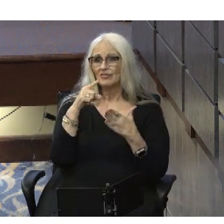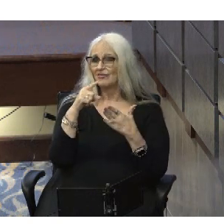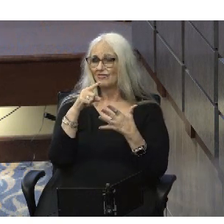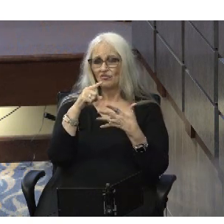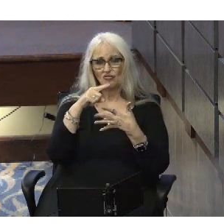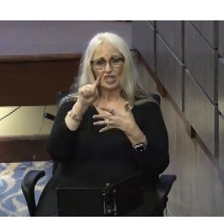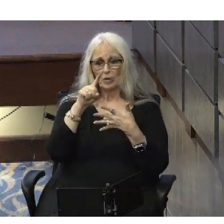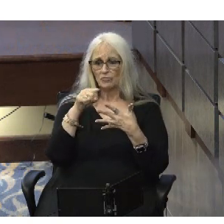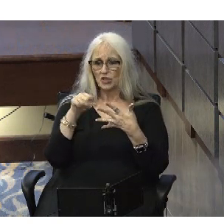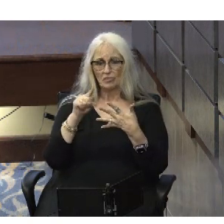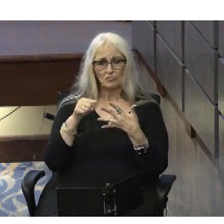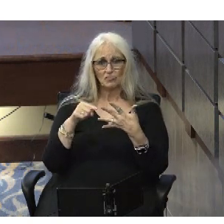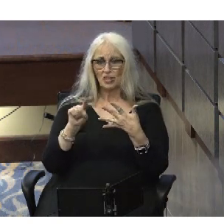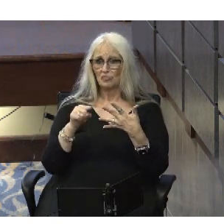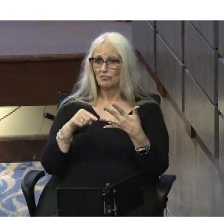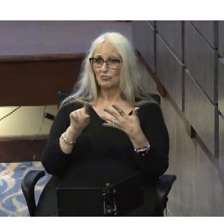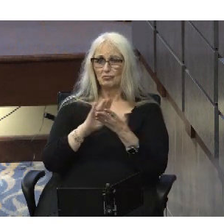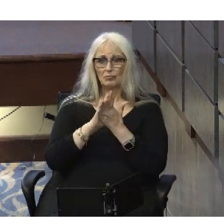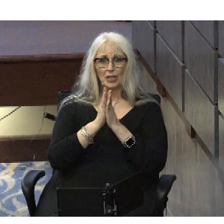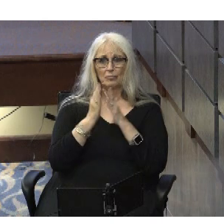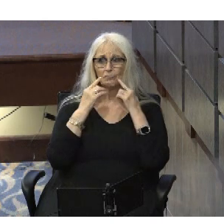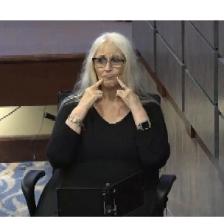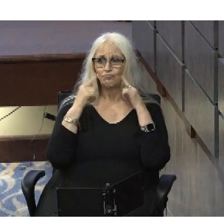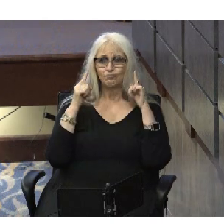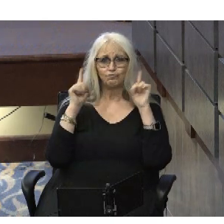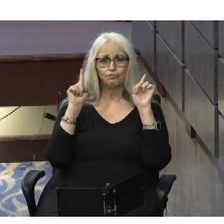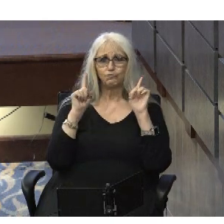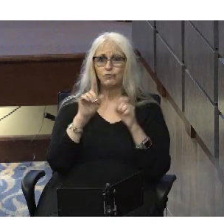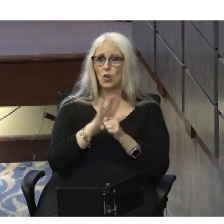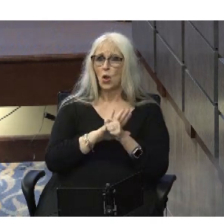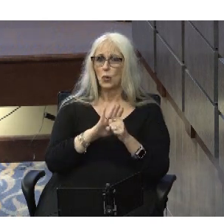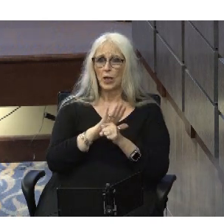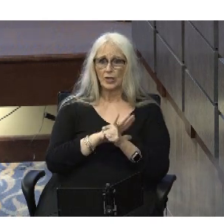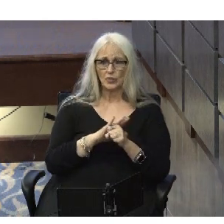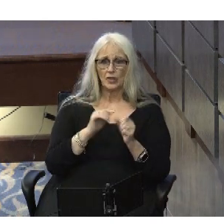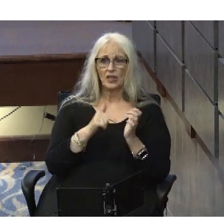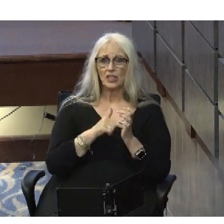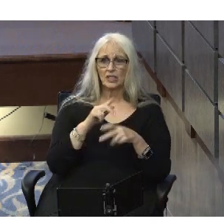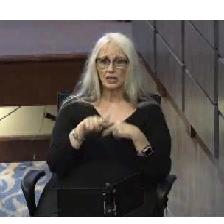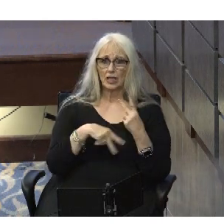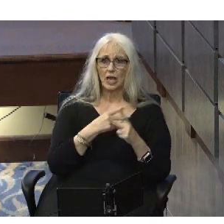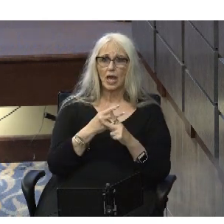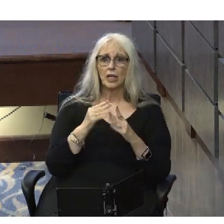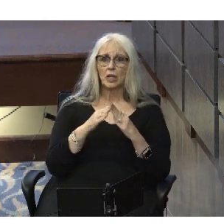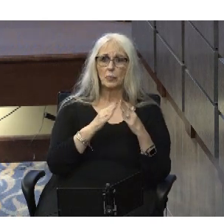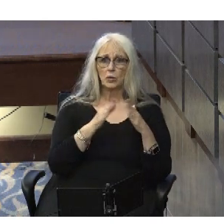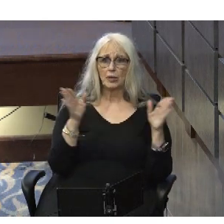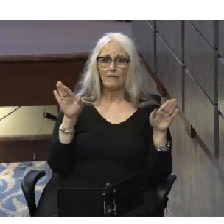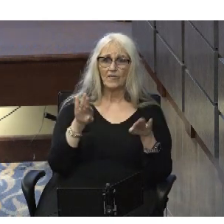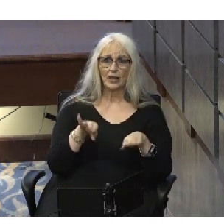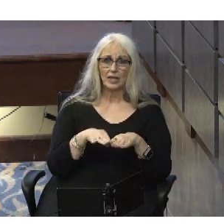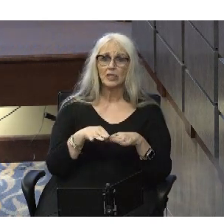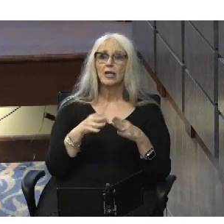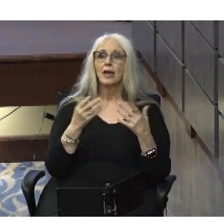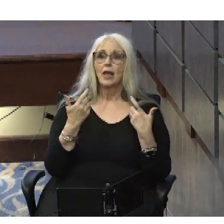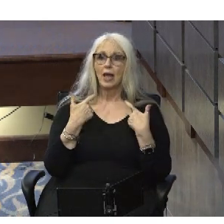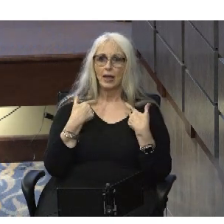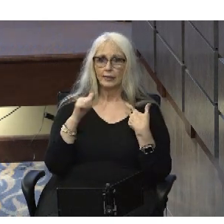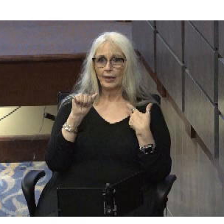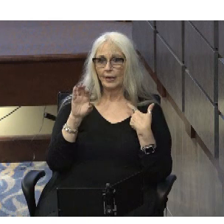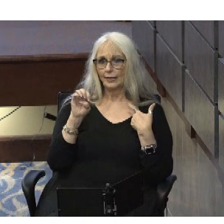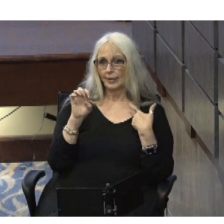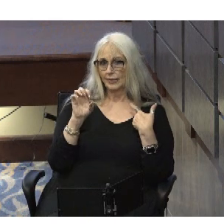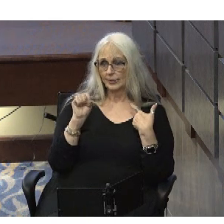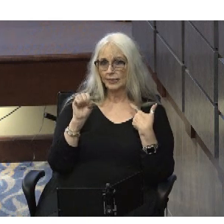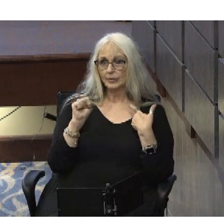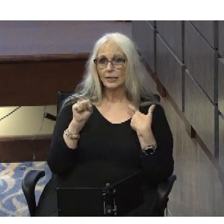needed for it to be a successful location for this kind of community village. It's got access to